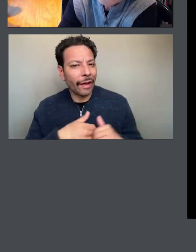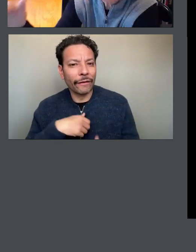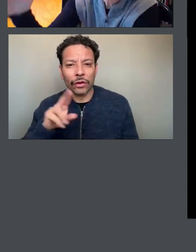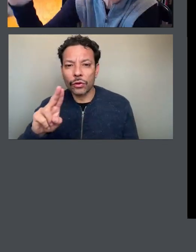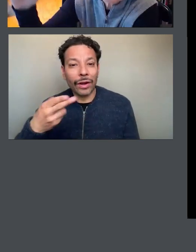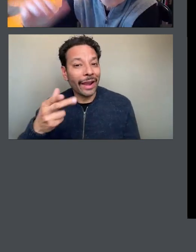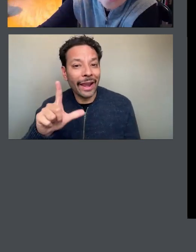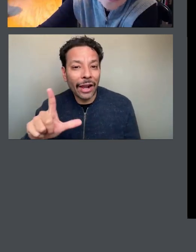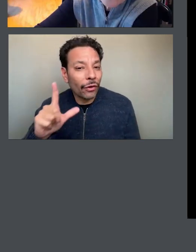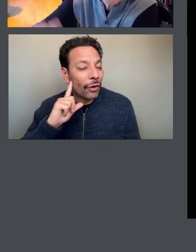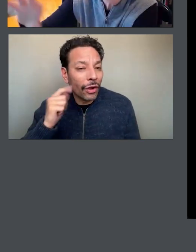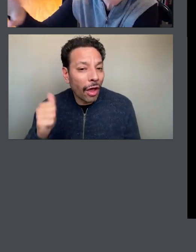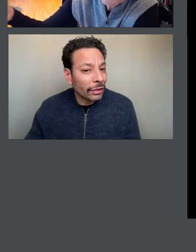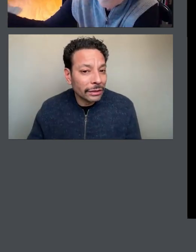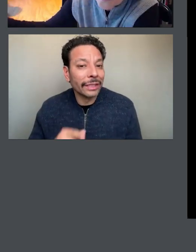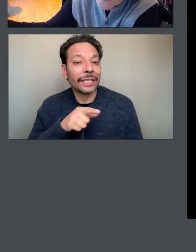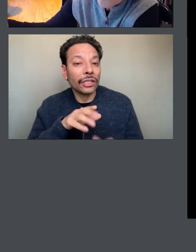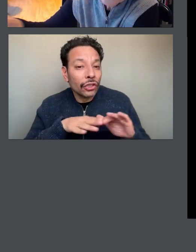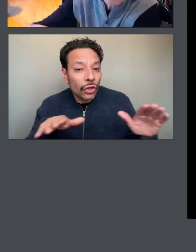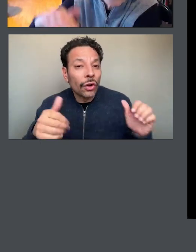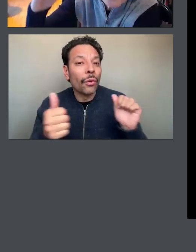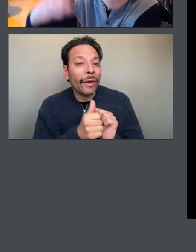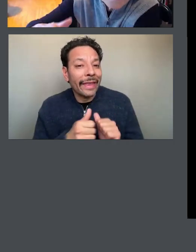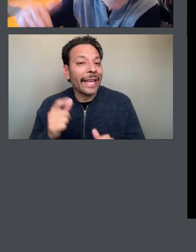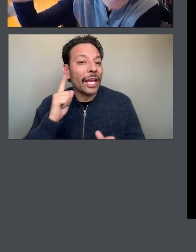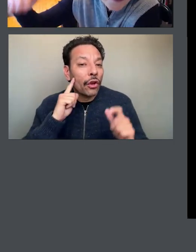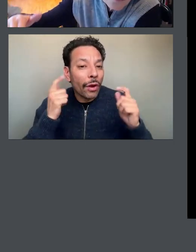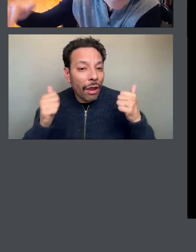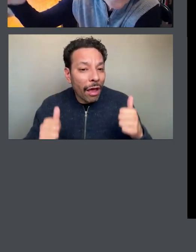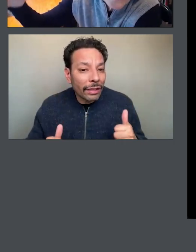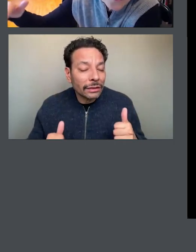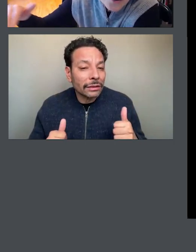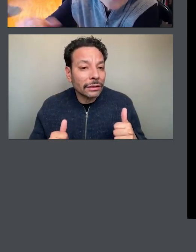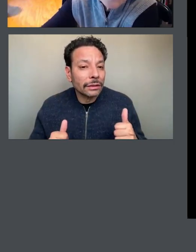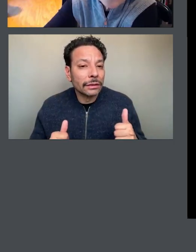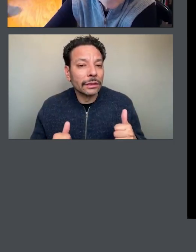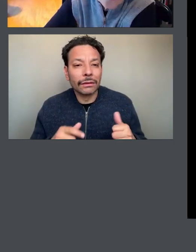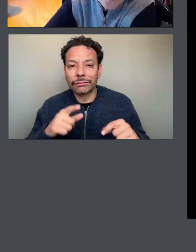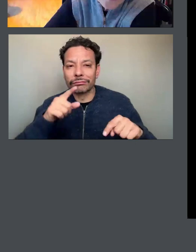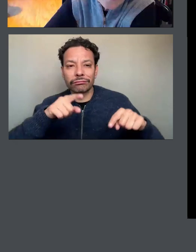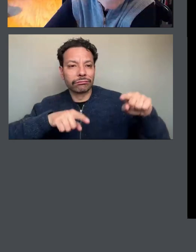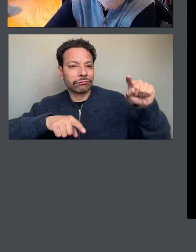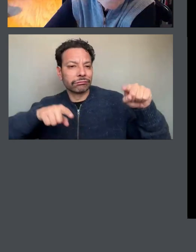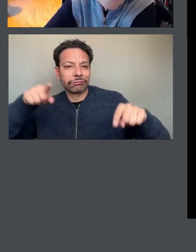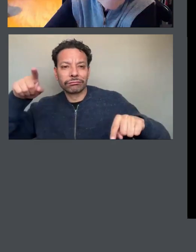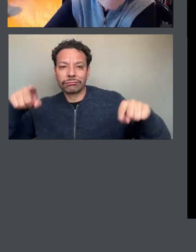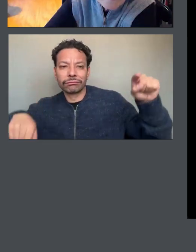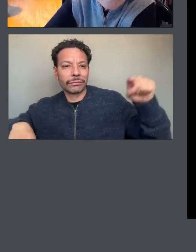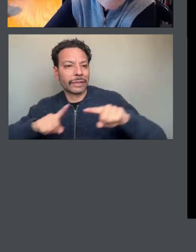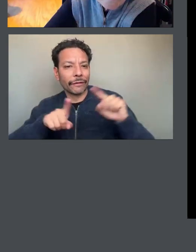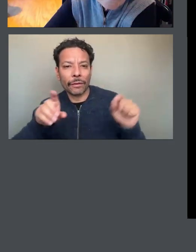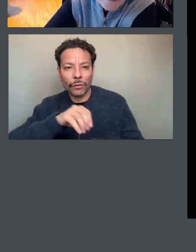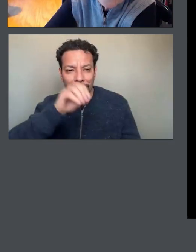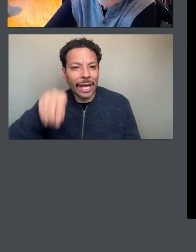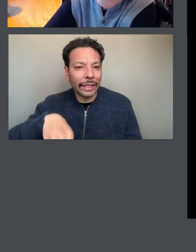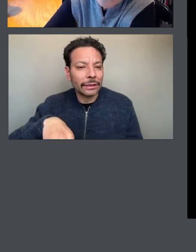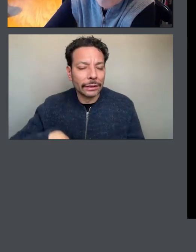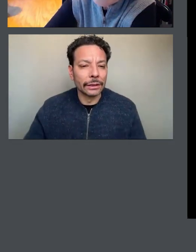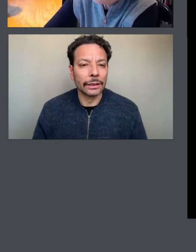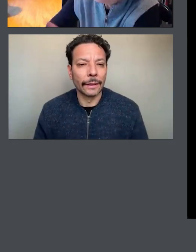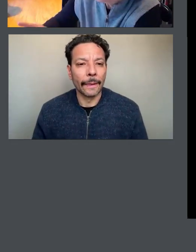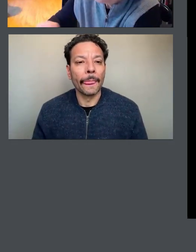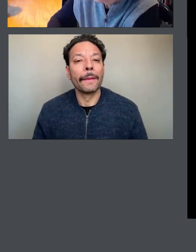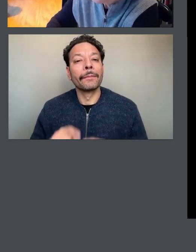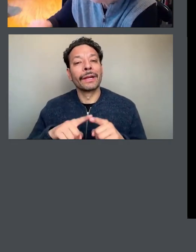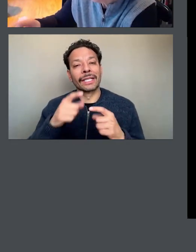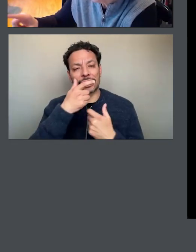loss. This is children with hearing loss, and they range in degree. But it's